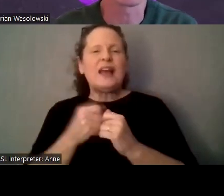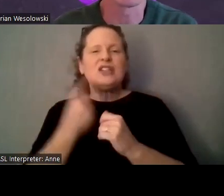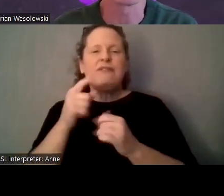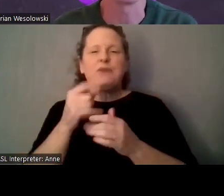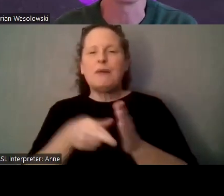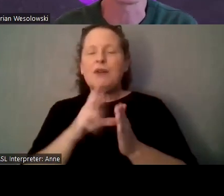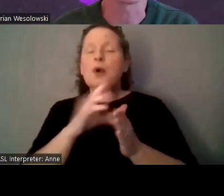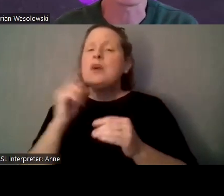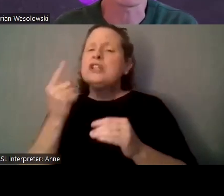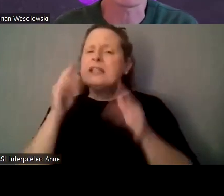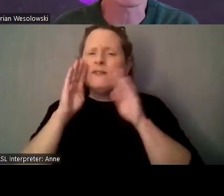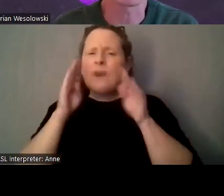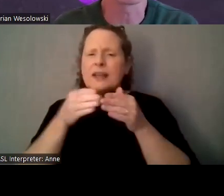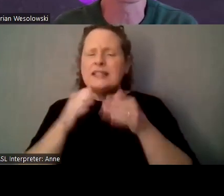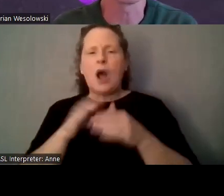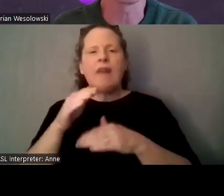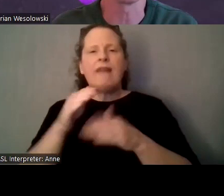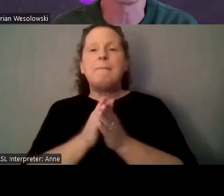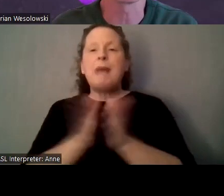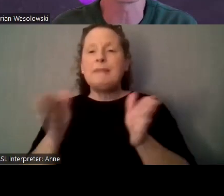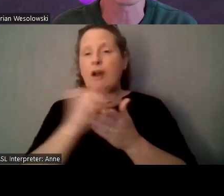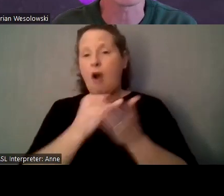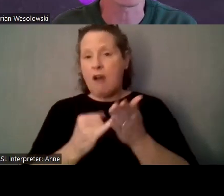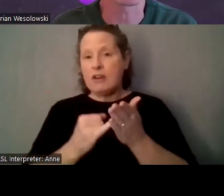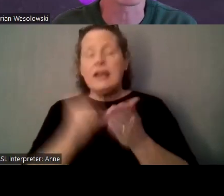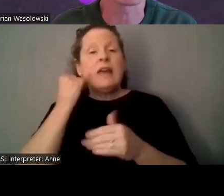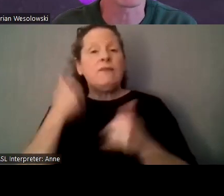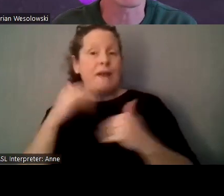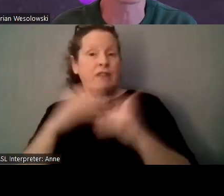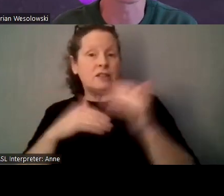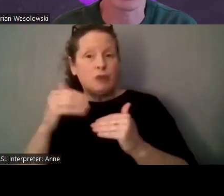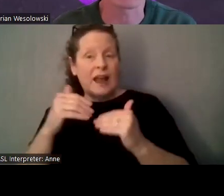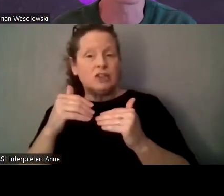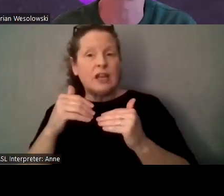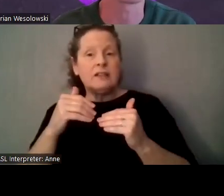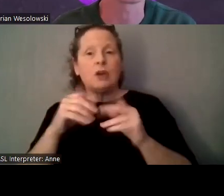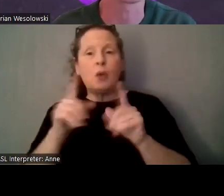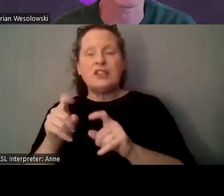this evening. If you have construction questions, please email us at